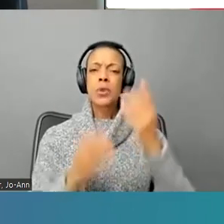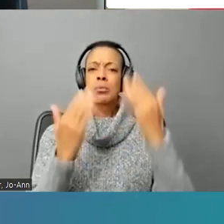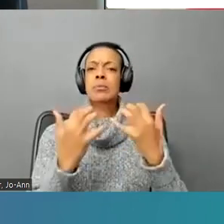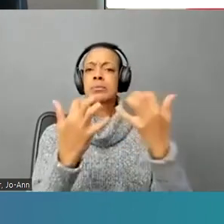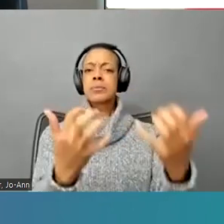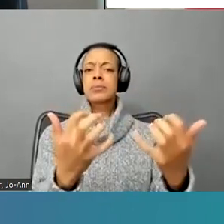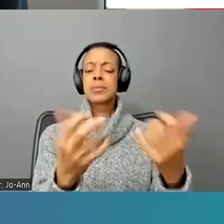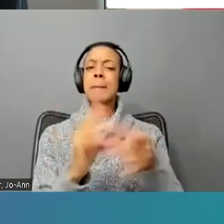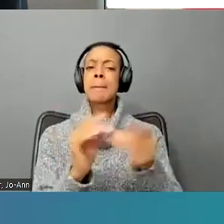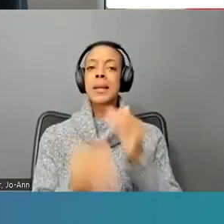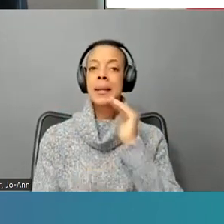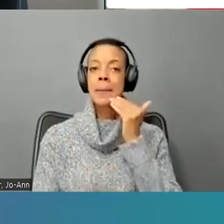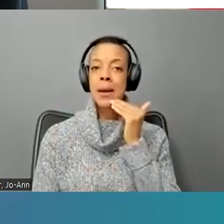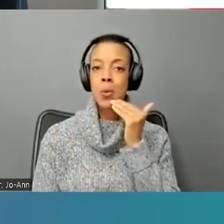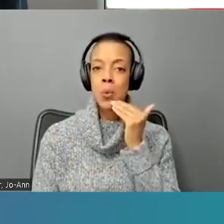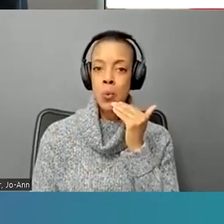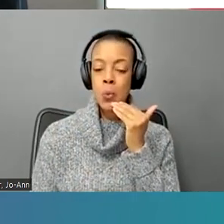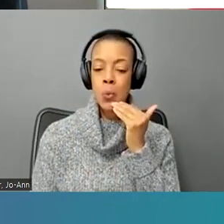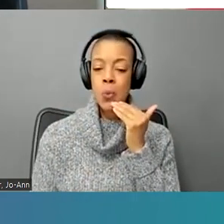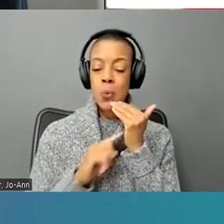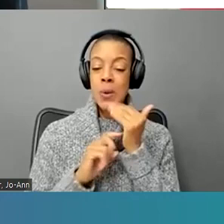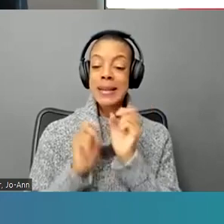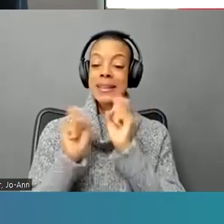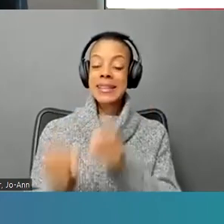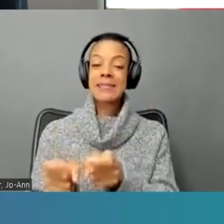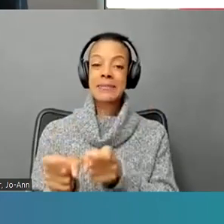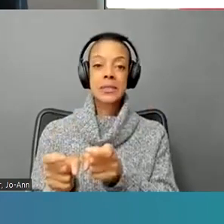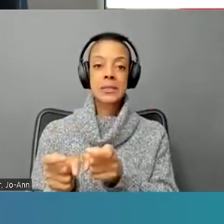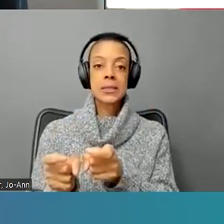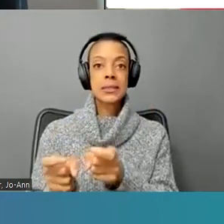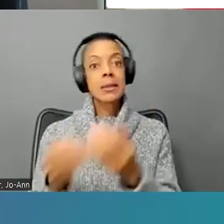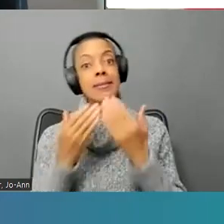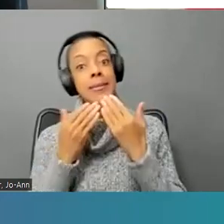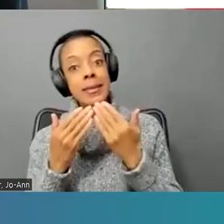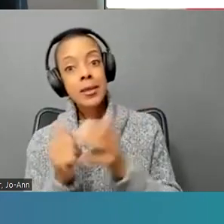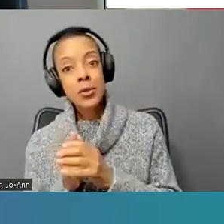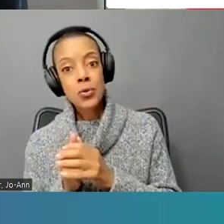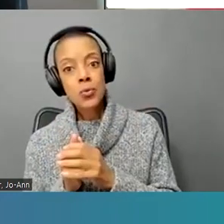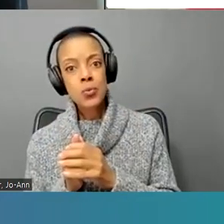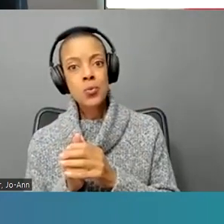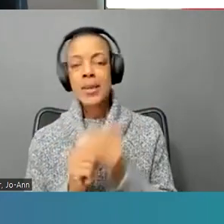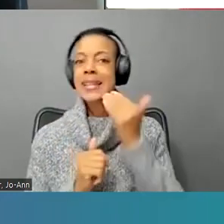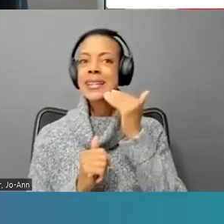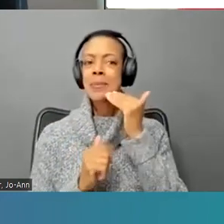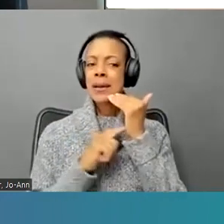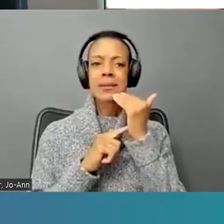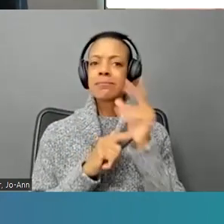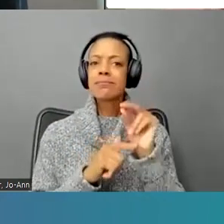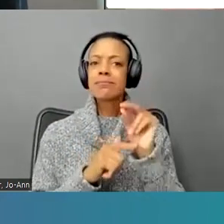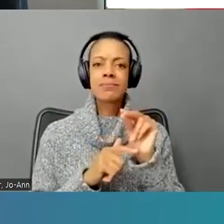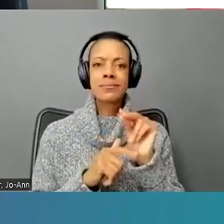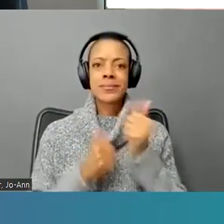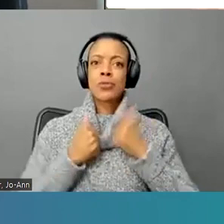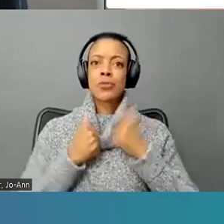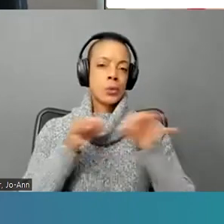tobacco as a gift of gratitude. That's not what the tobacco is about. I try to explain